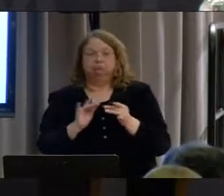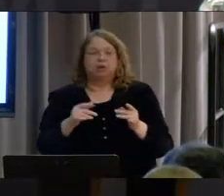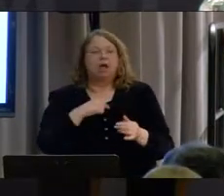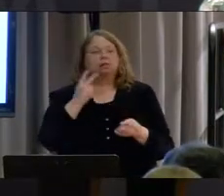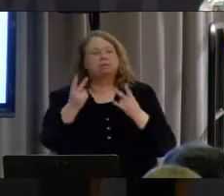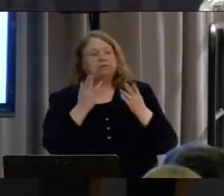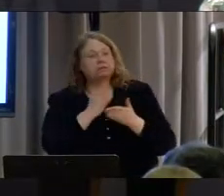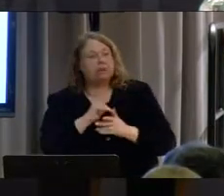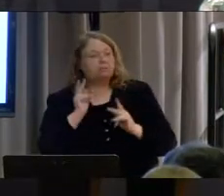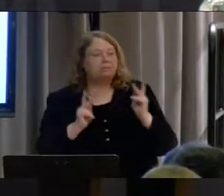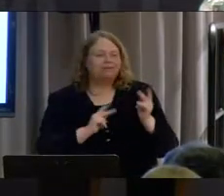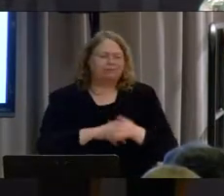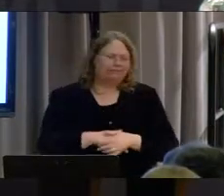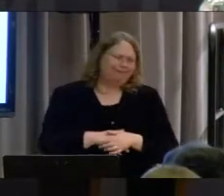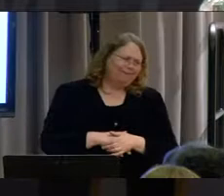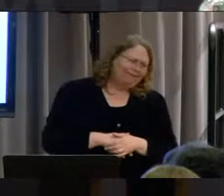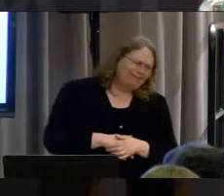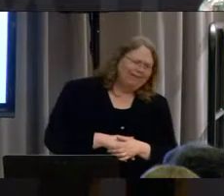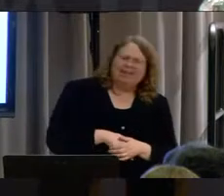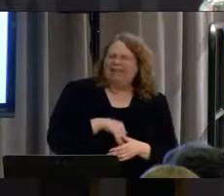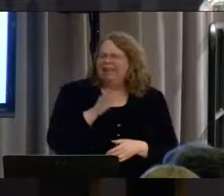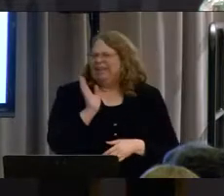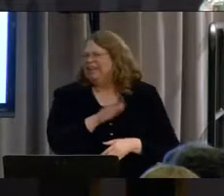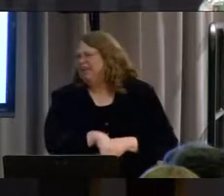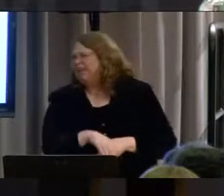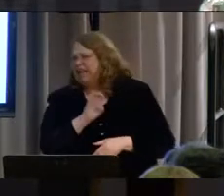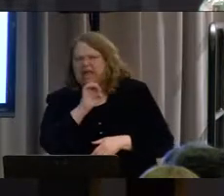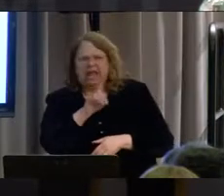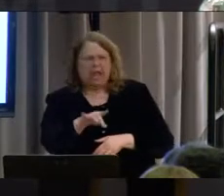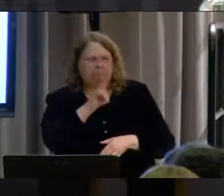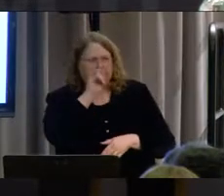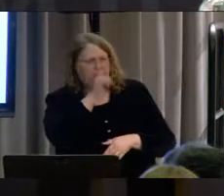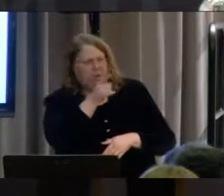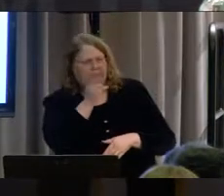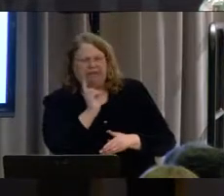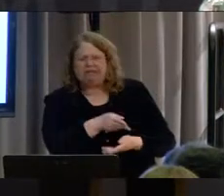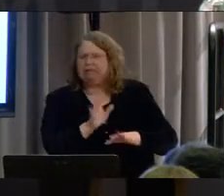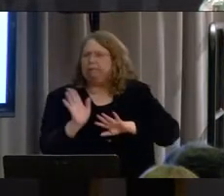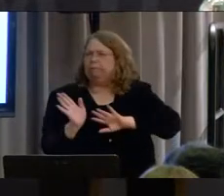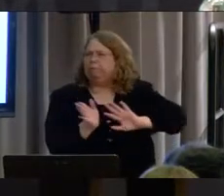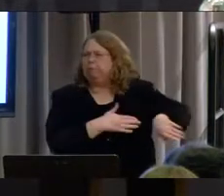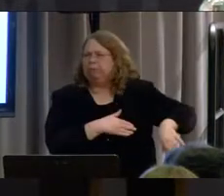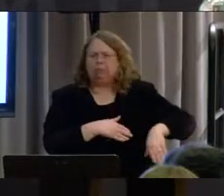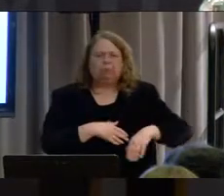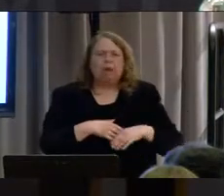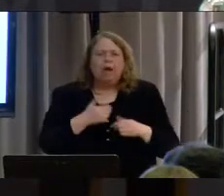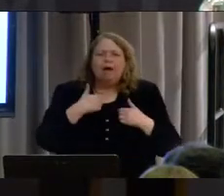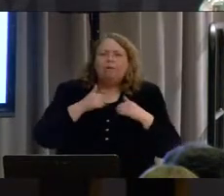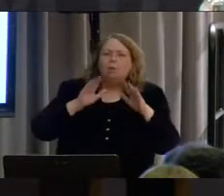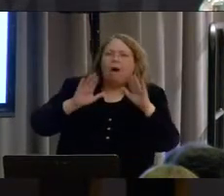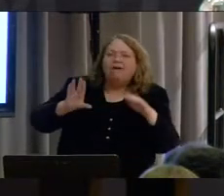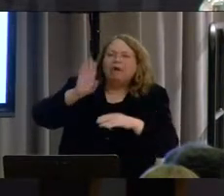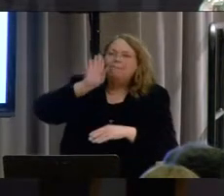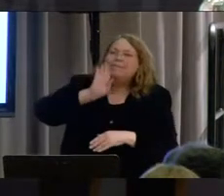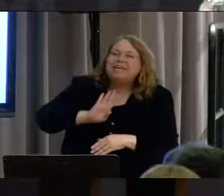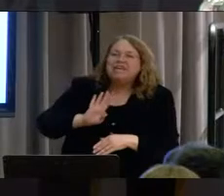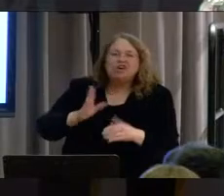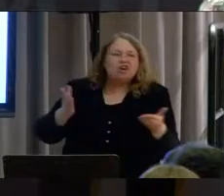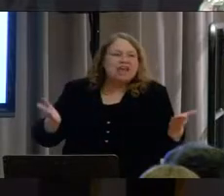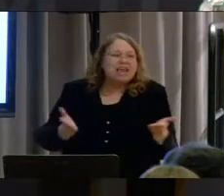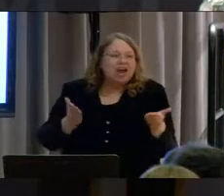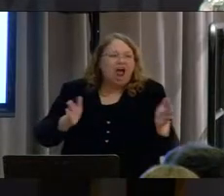people, oh, Ed, let's forget all that boring history stuff, you know? We've got great craft beer here, you